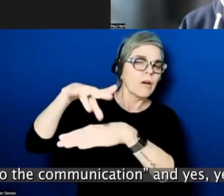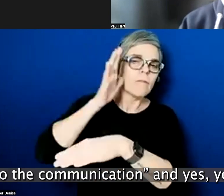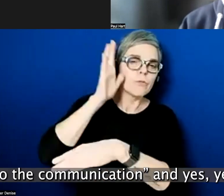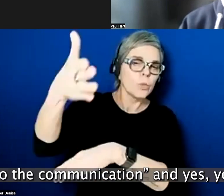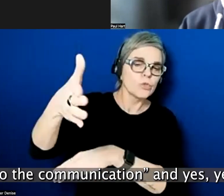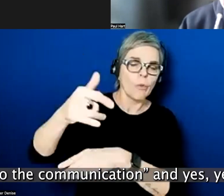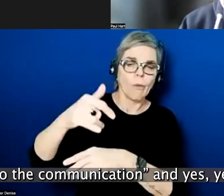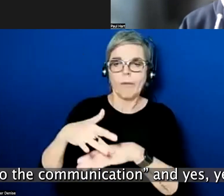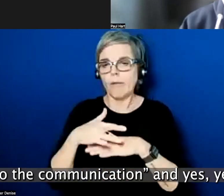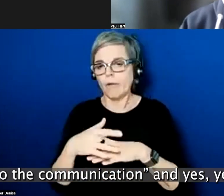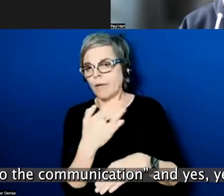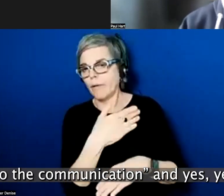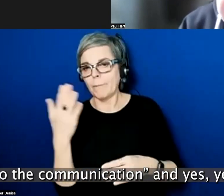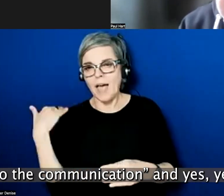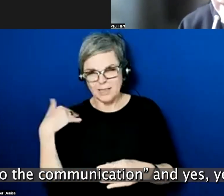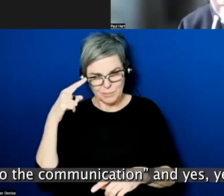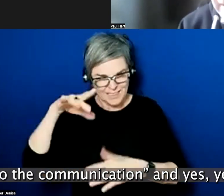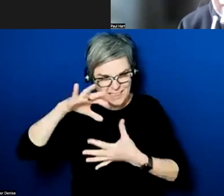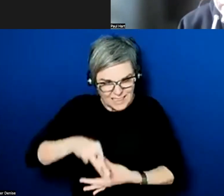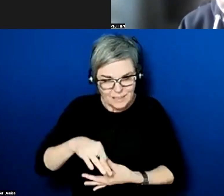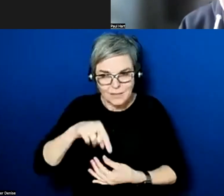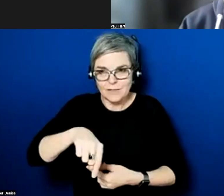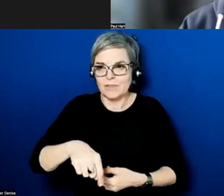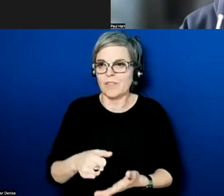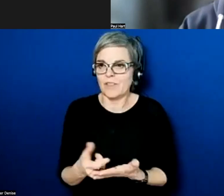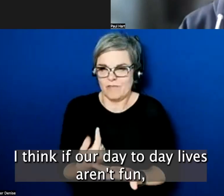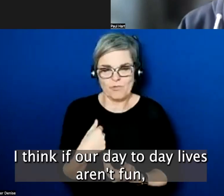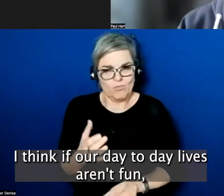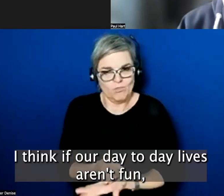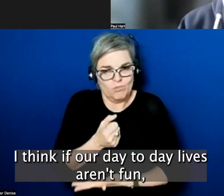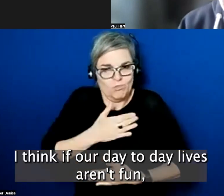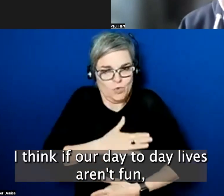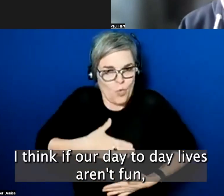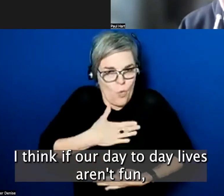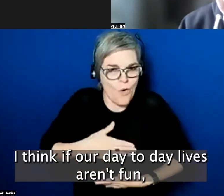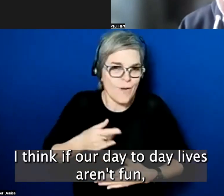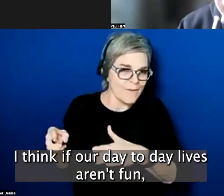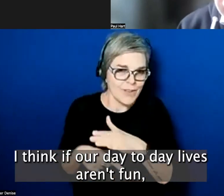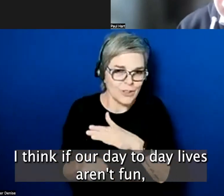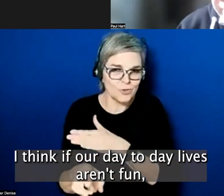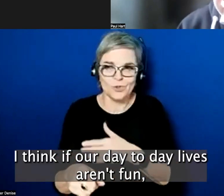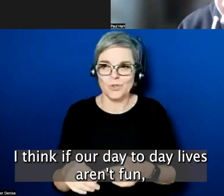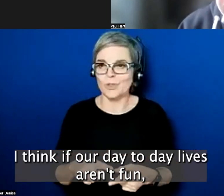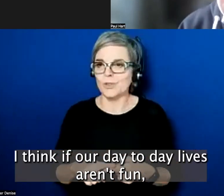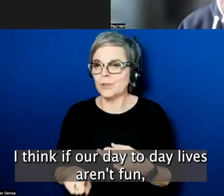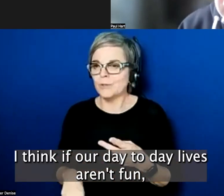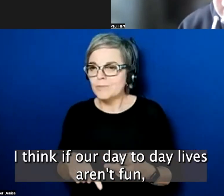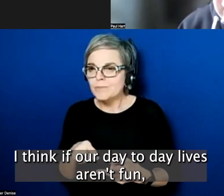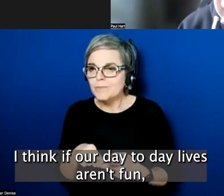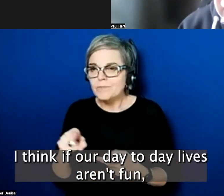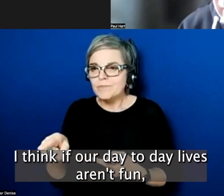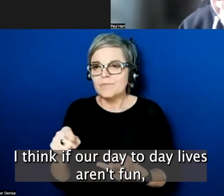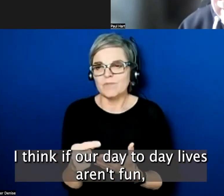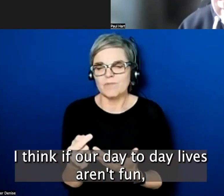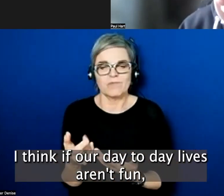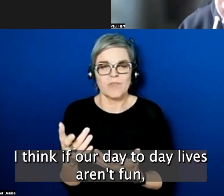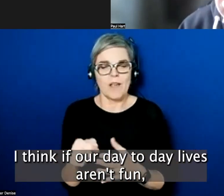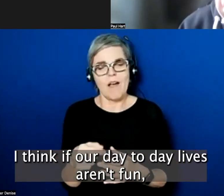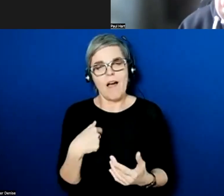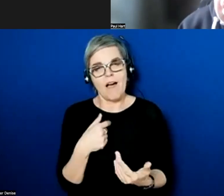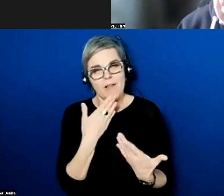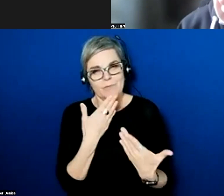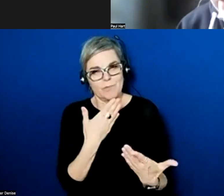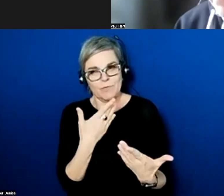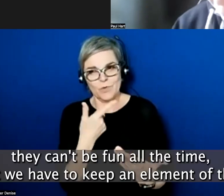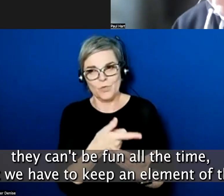into the communication. Yes, I think if our day-to-day lives aren't